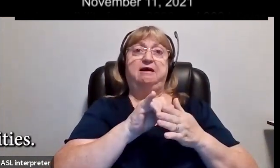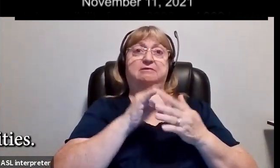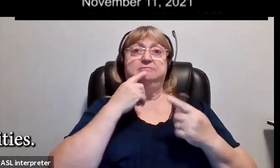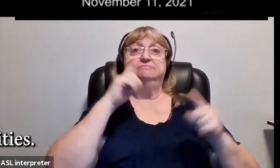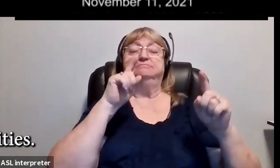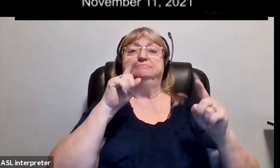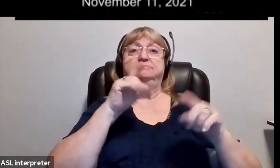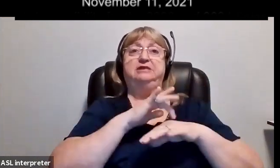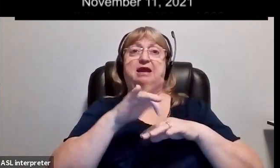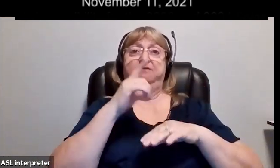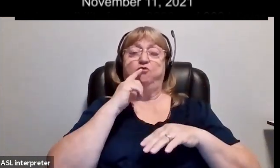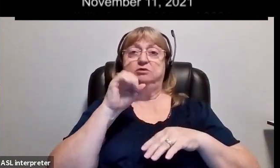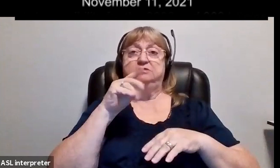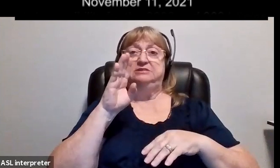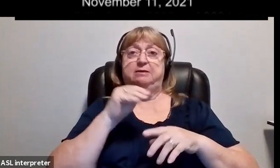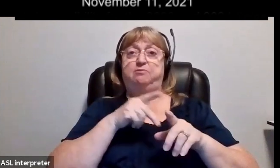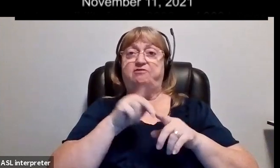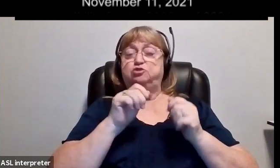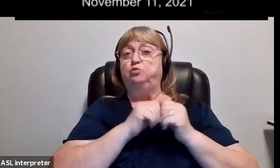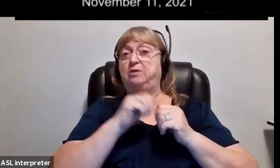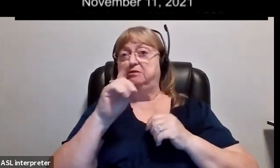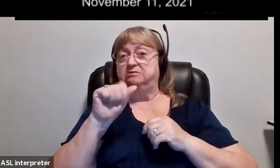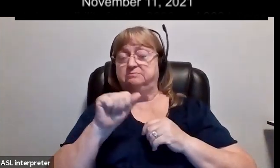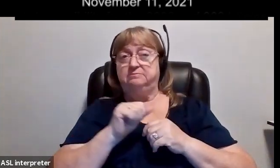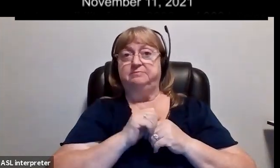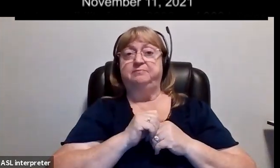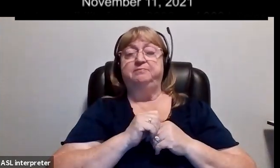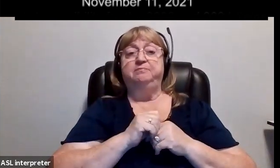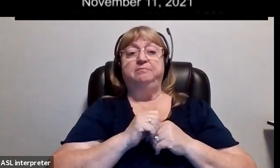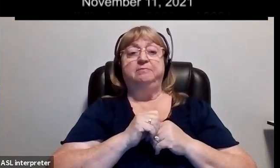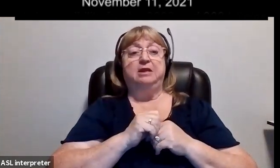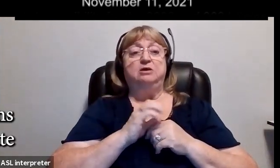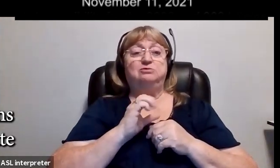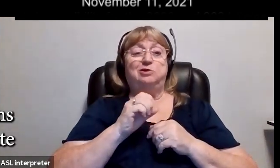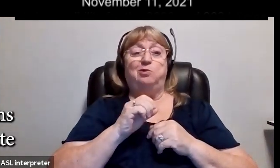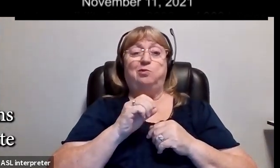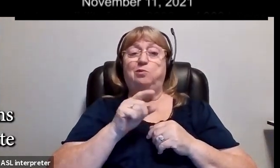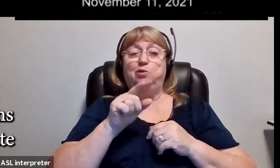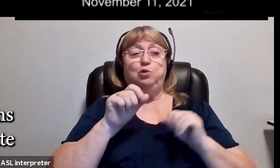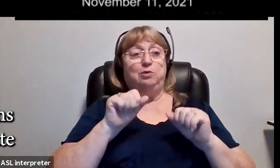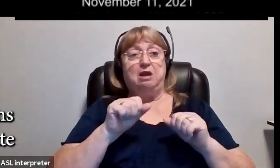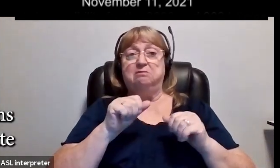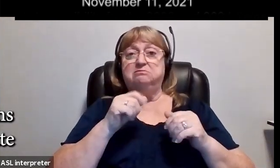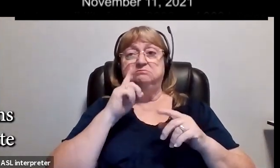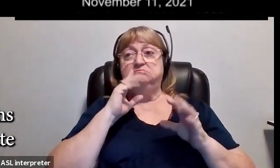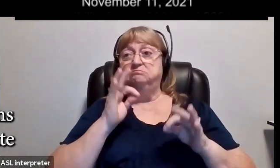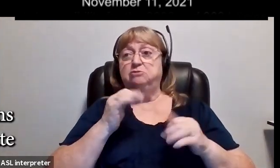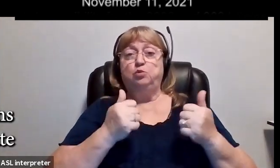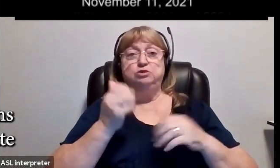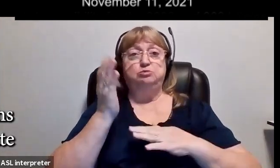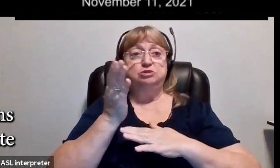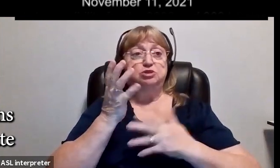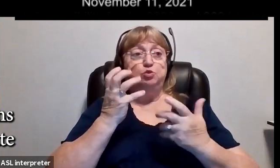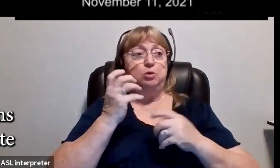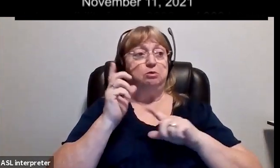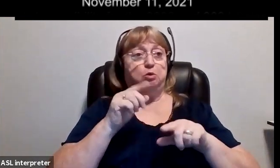with disabilities. And until it's just easy, so you have the same access, so you can decide which presentations you want to go